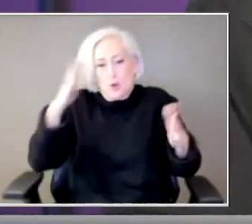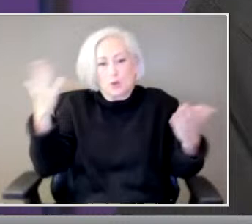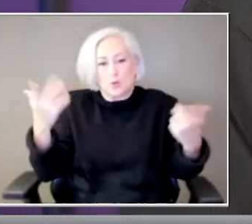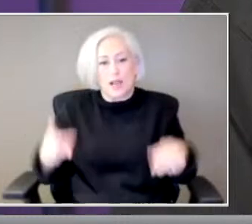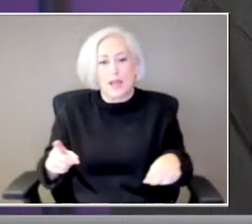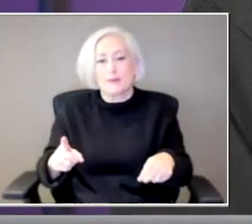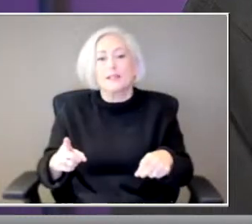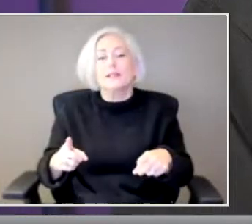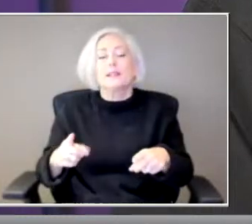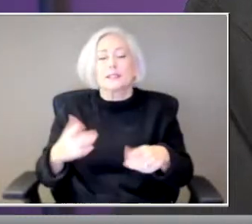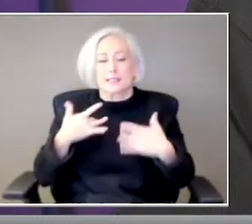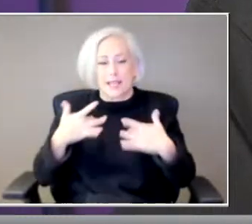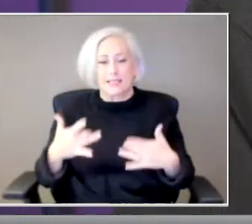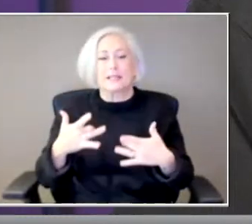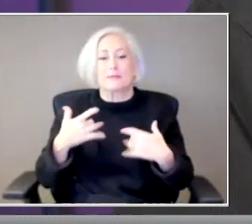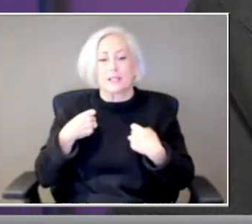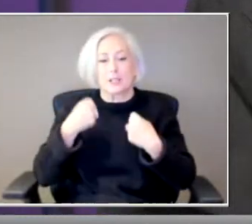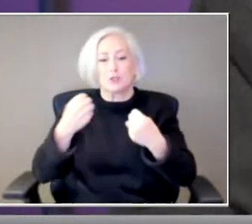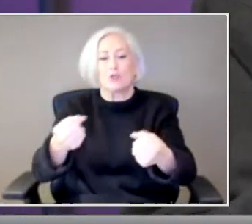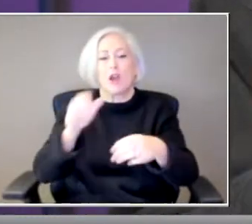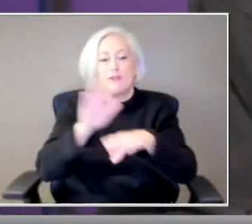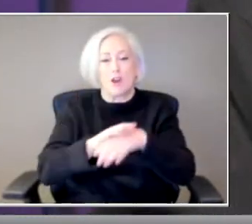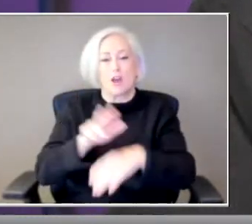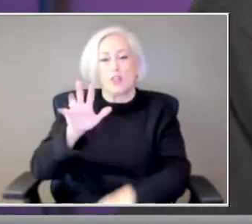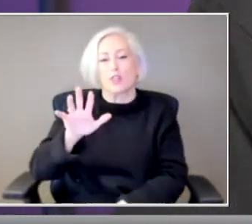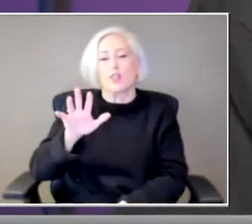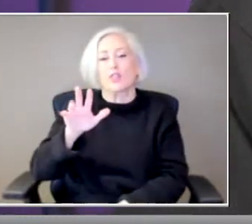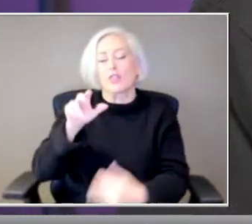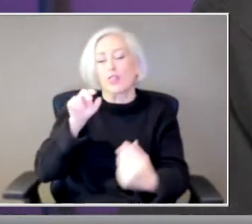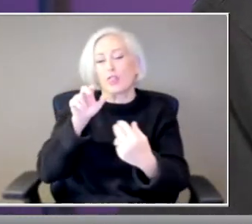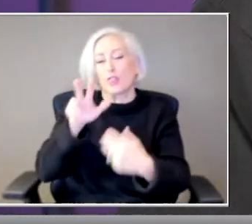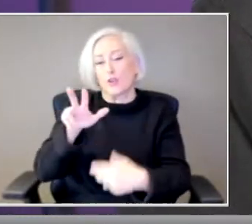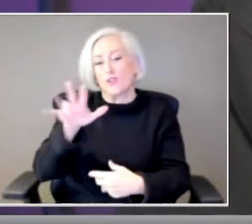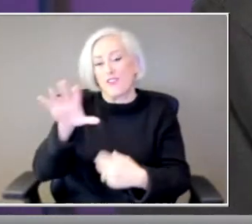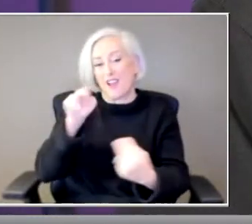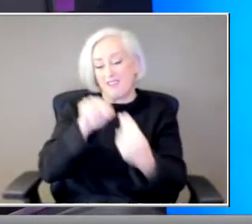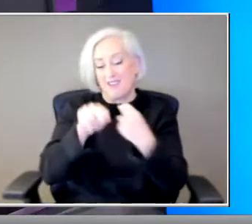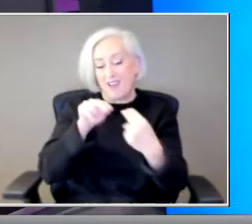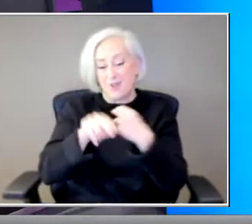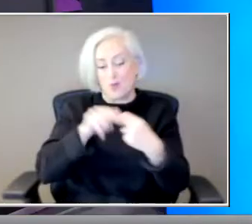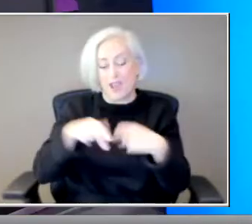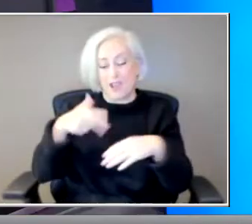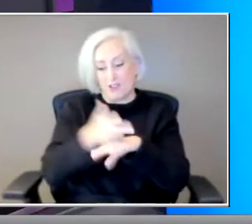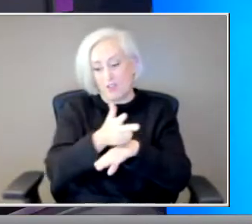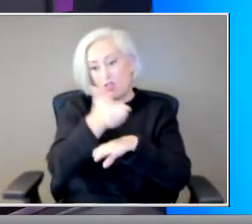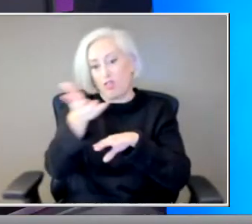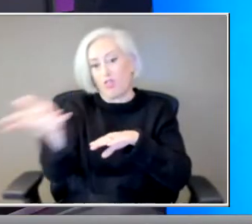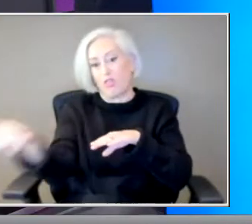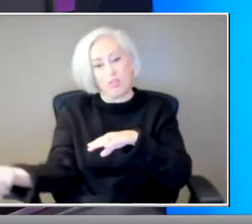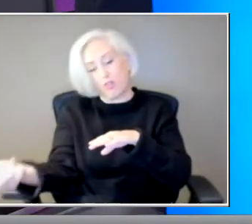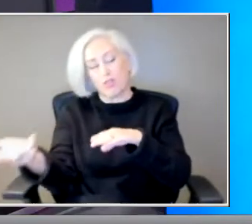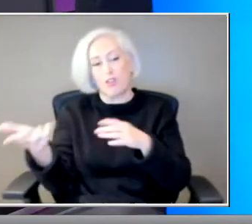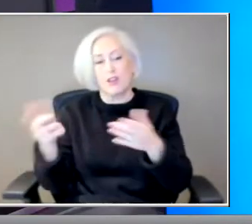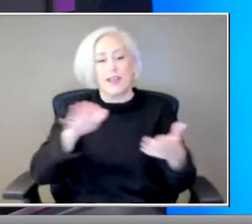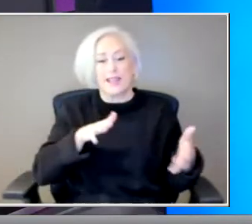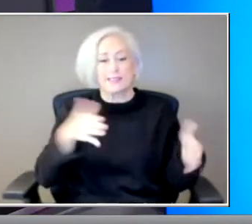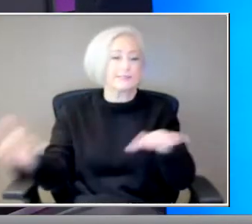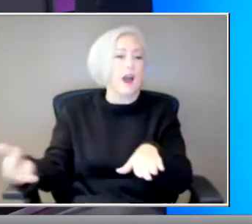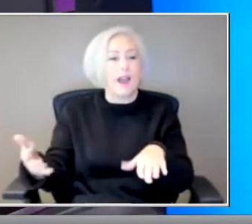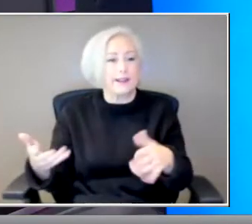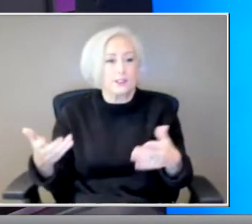I-35 coming off of 75th Street. I mean, I could have ran off the bridge or anything. Things happen. You know, so, you know, I'm pretty lucky